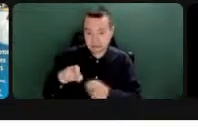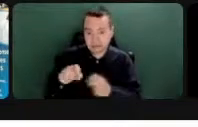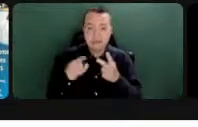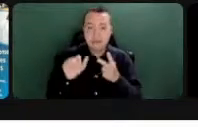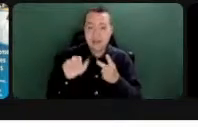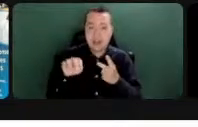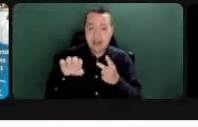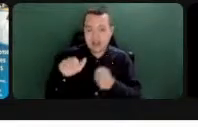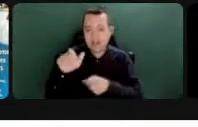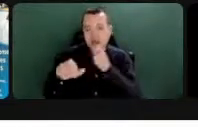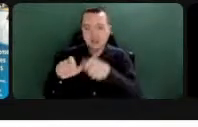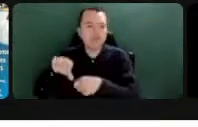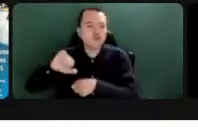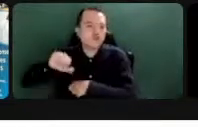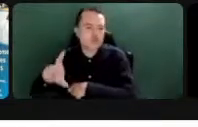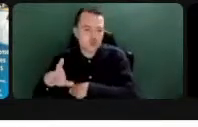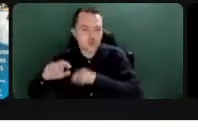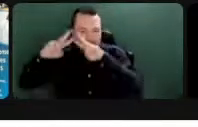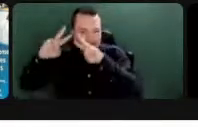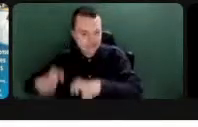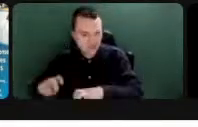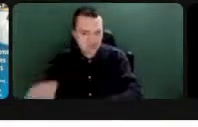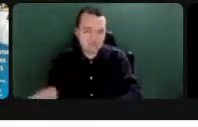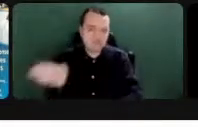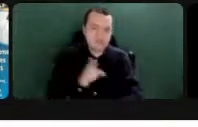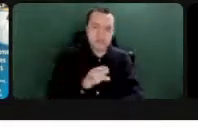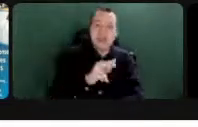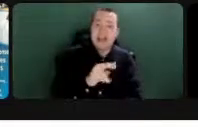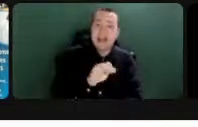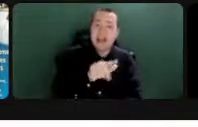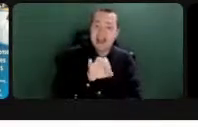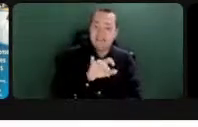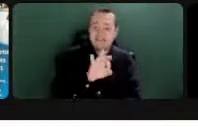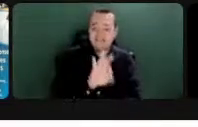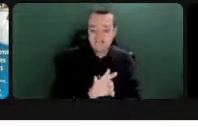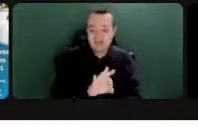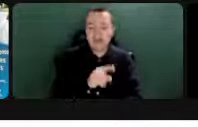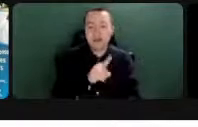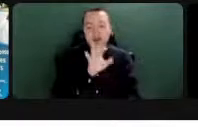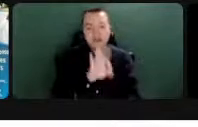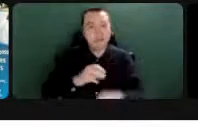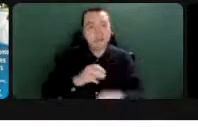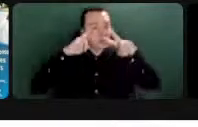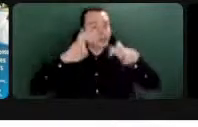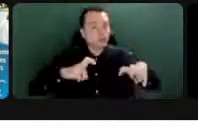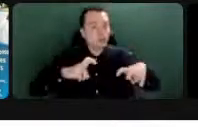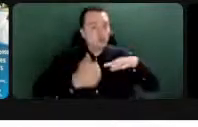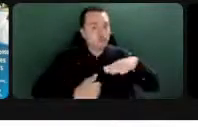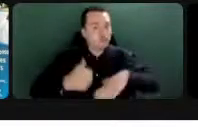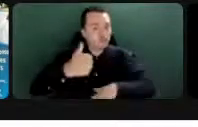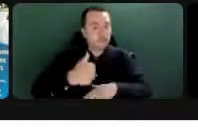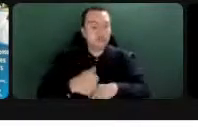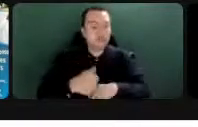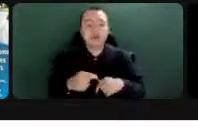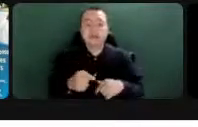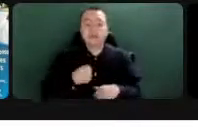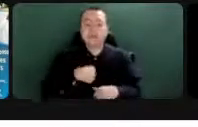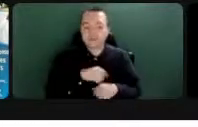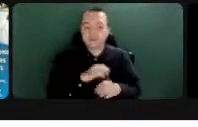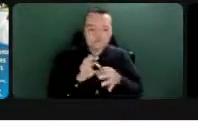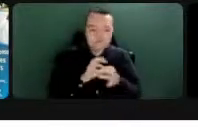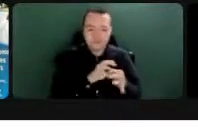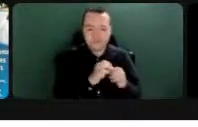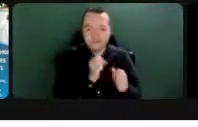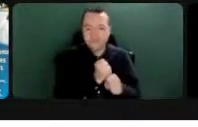researcher, checking everything. We piloted working with Luis Gabriel Cuervo and Alex Camacho to make sure that what we